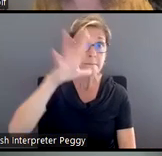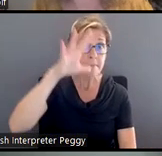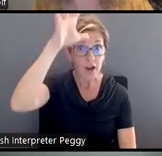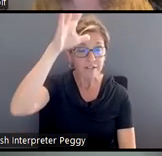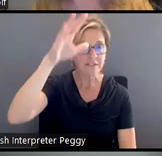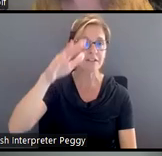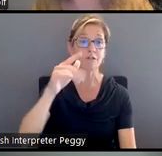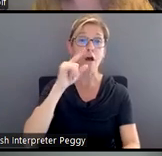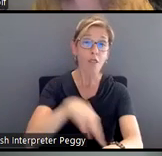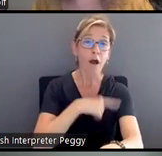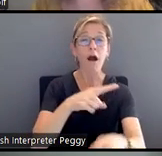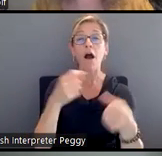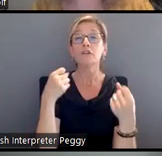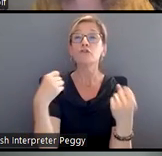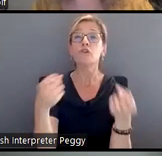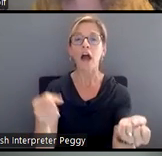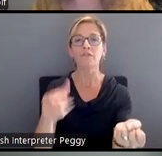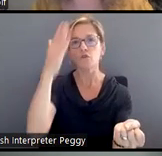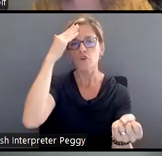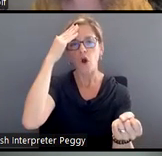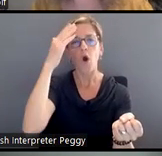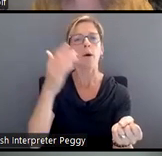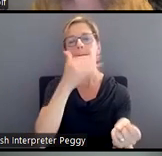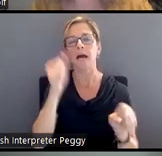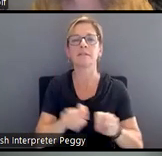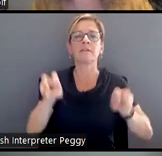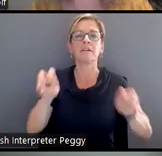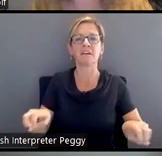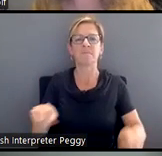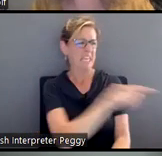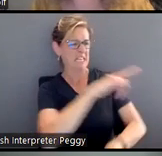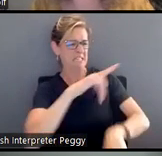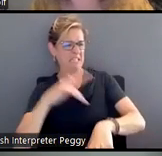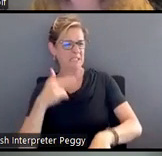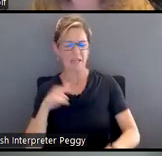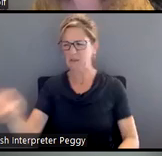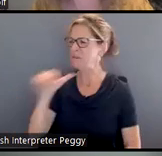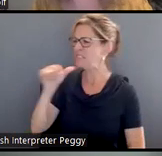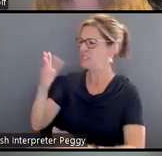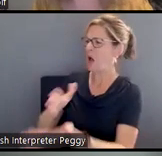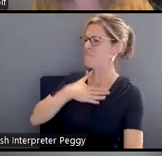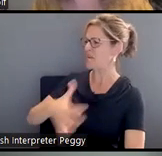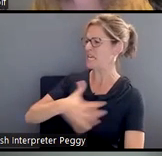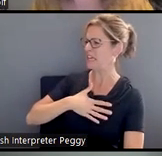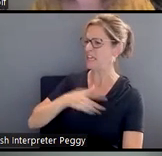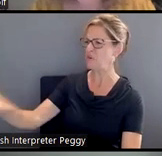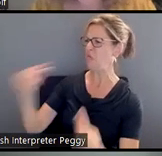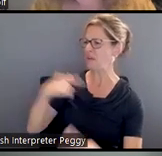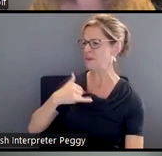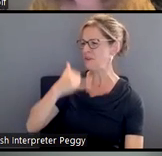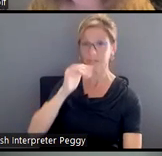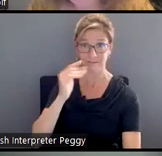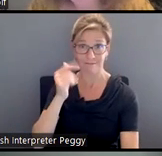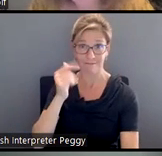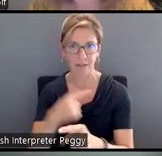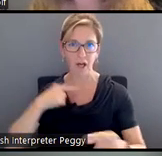a long car trip with little kids in the back, he touched me, he looked at me, whatever. Being